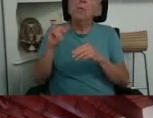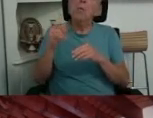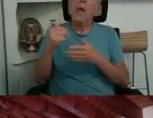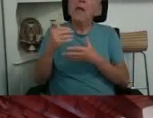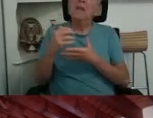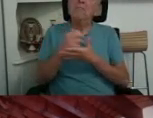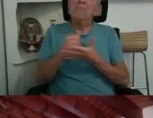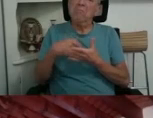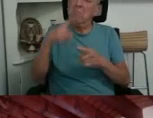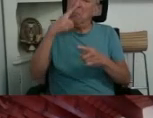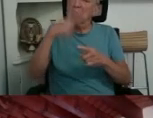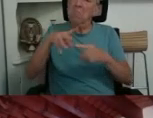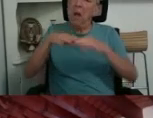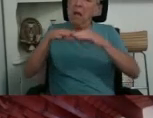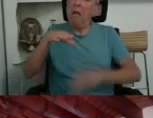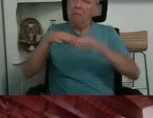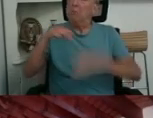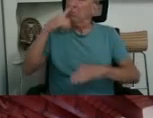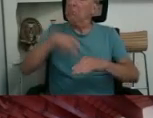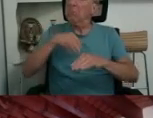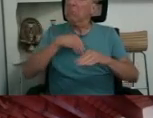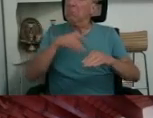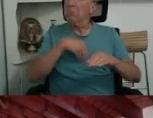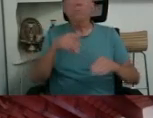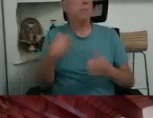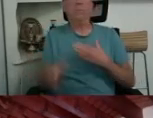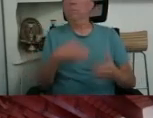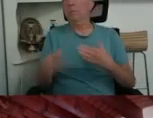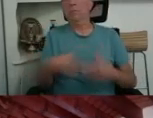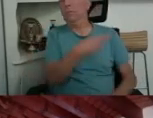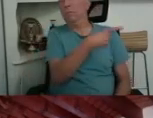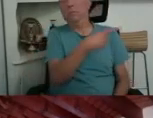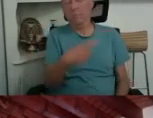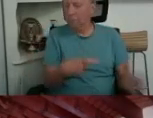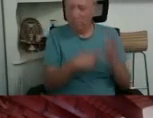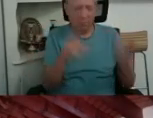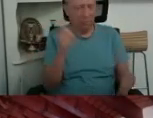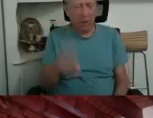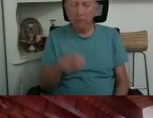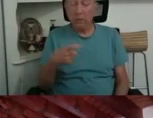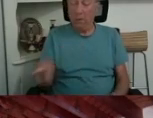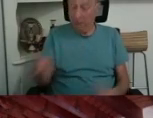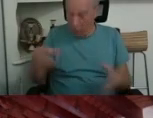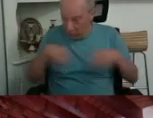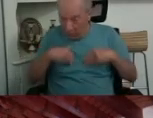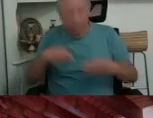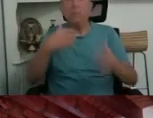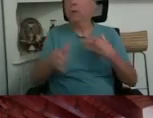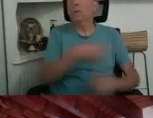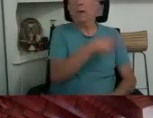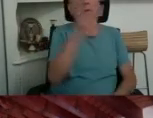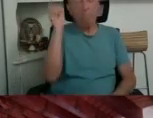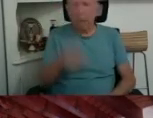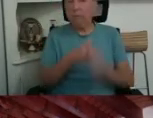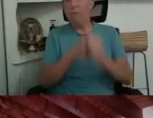agrees to it. And you will be responsible for paying them how much they are entitled to by law. The third